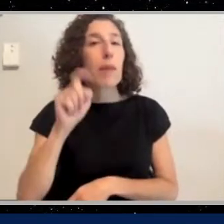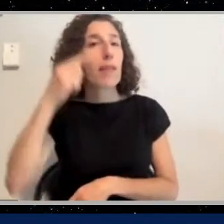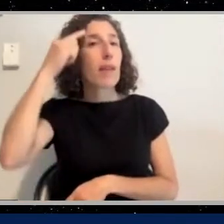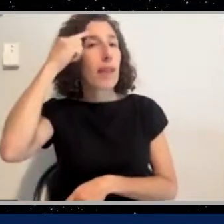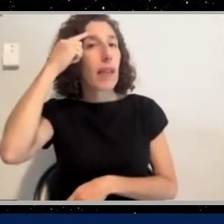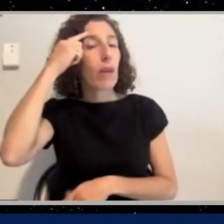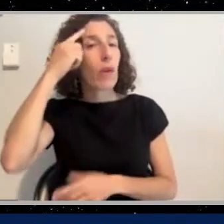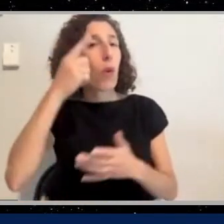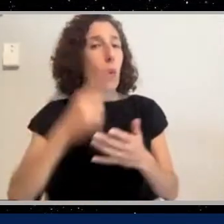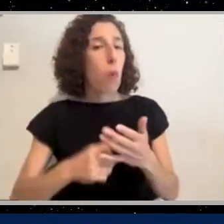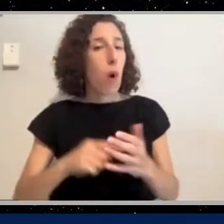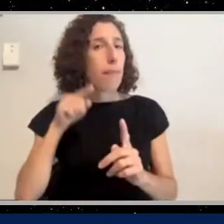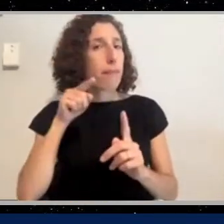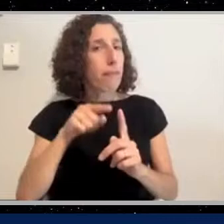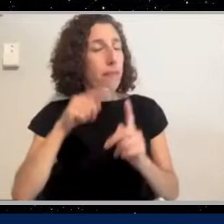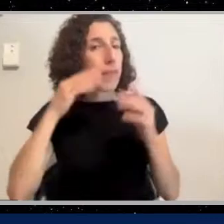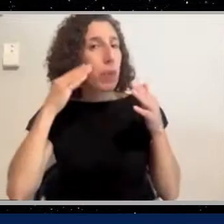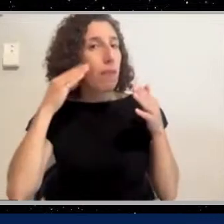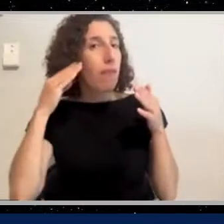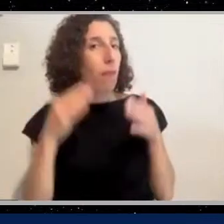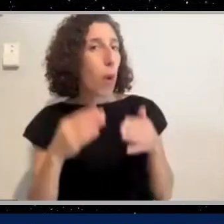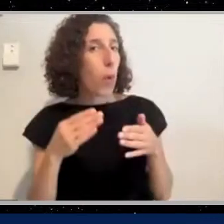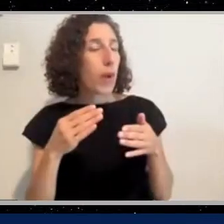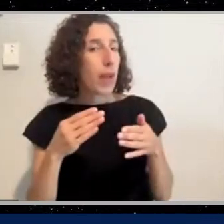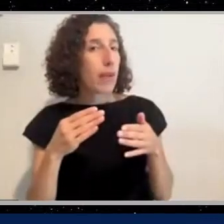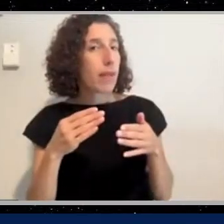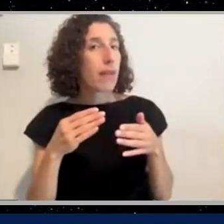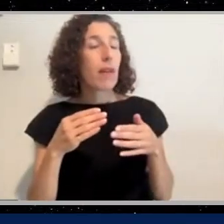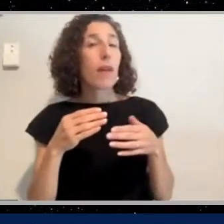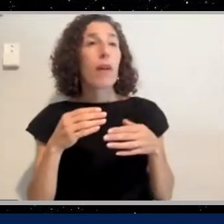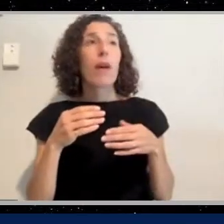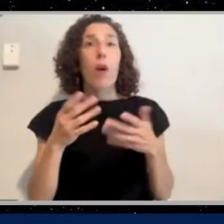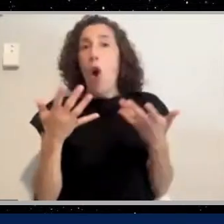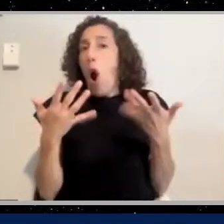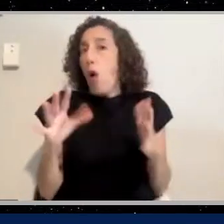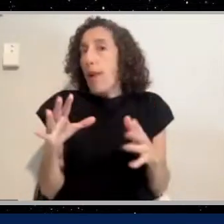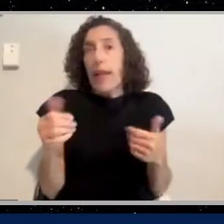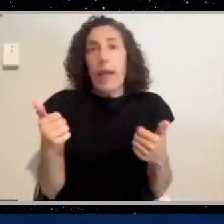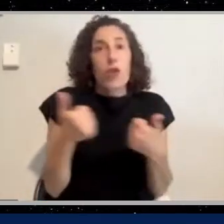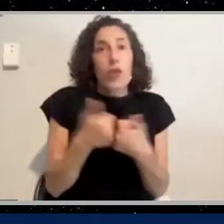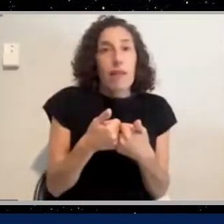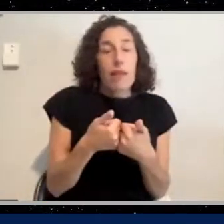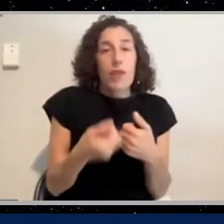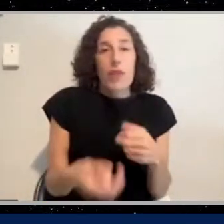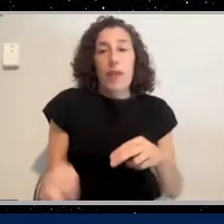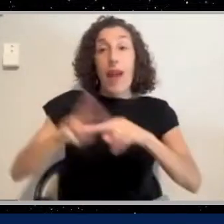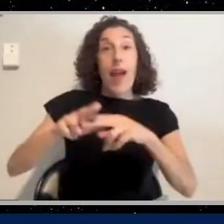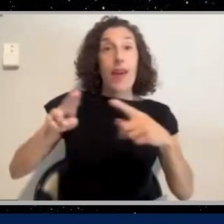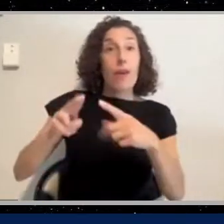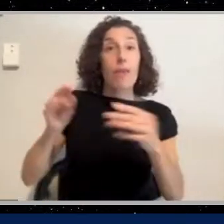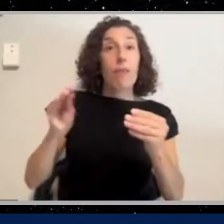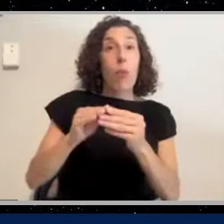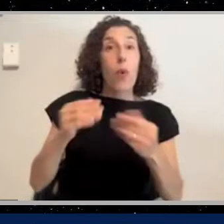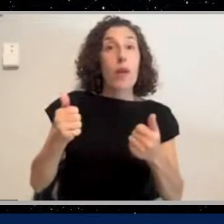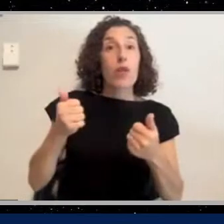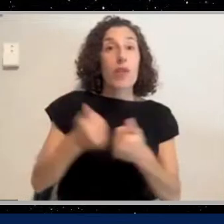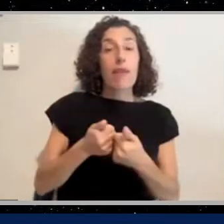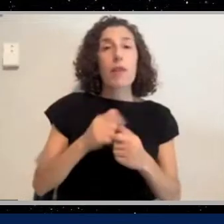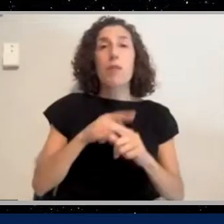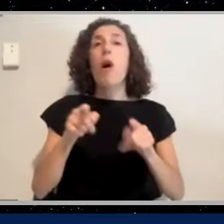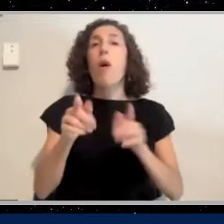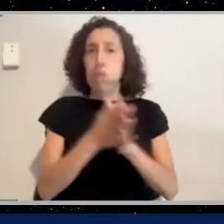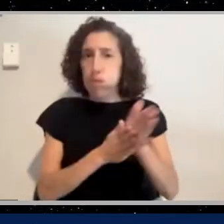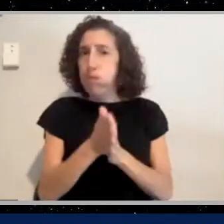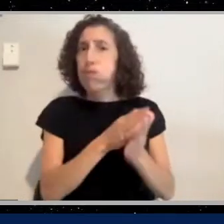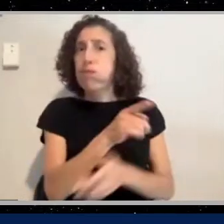most vulnerable population. And I think with this AstroAccess mission is to kind